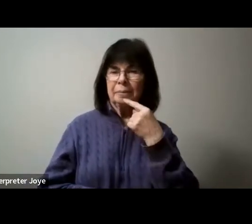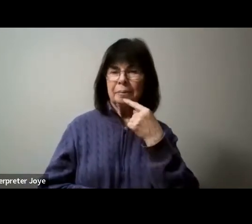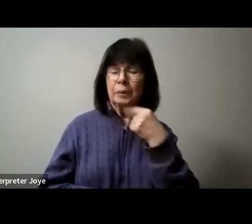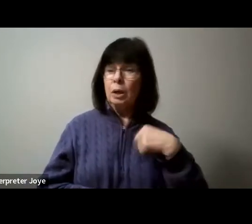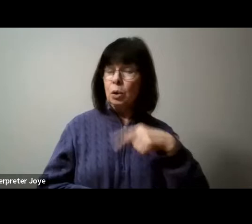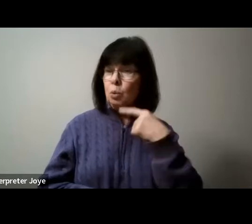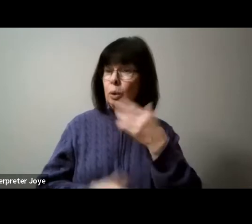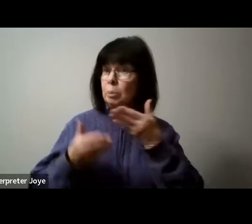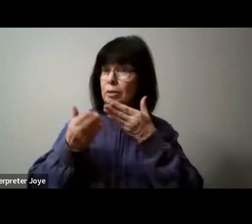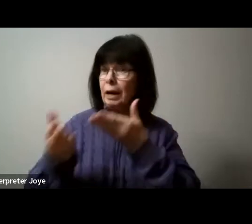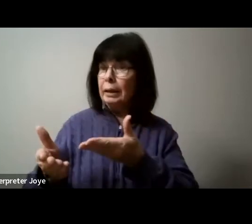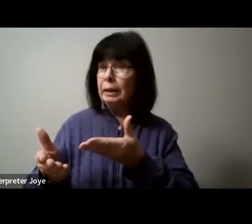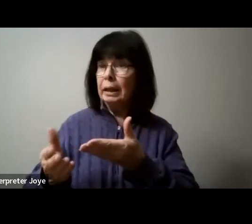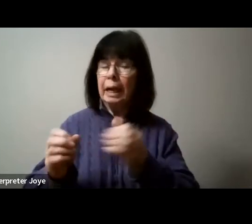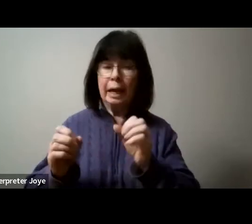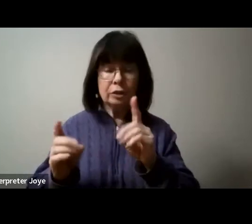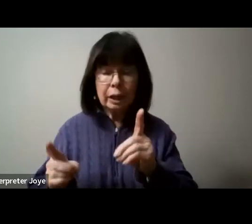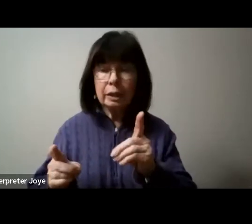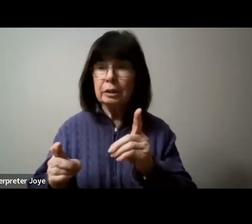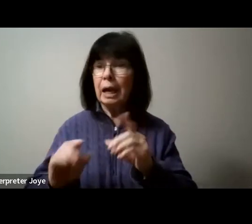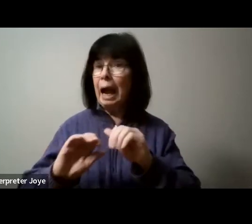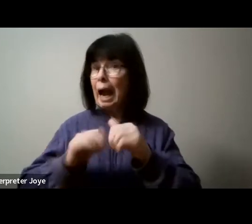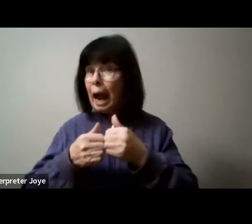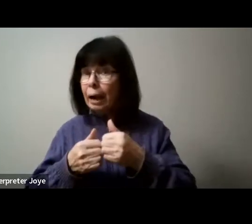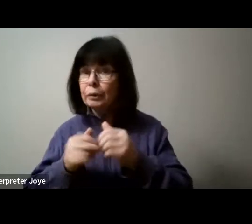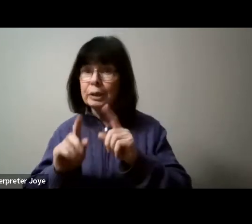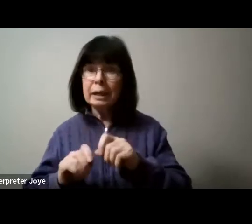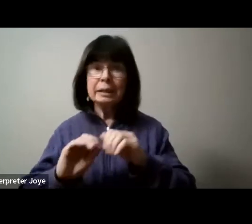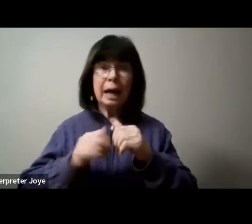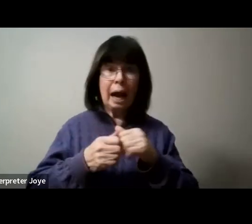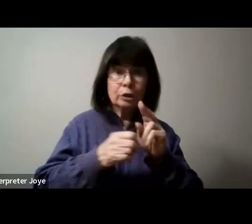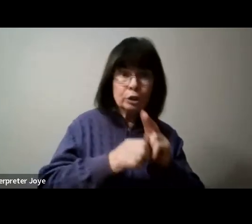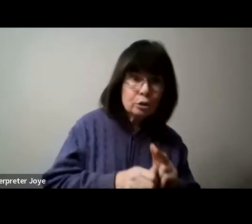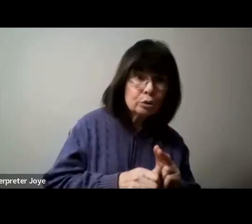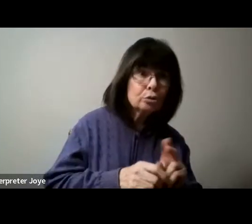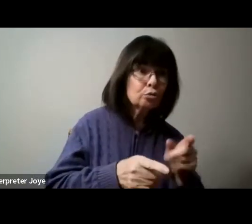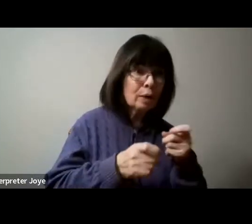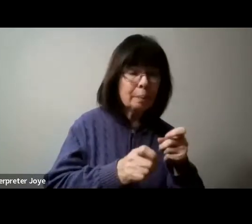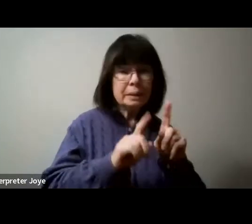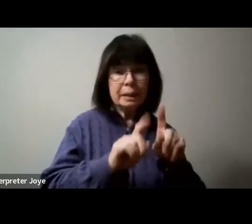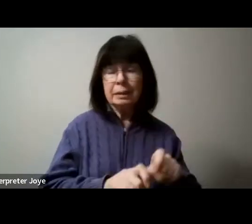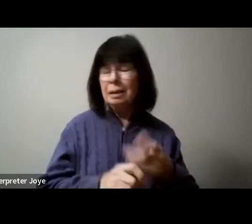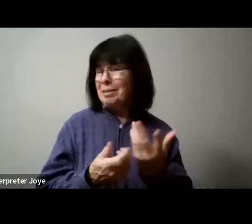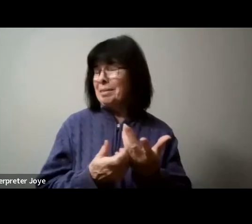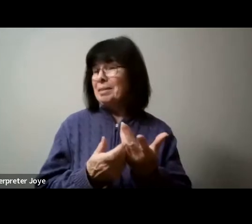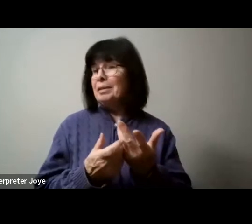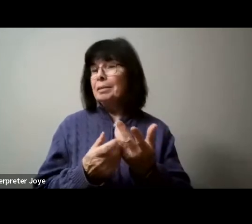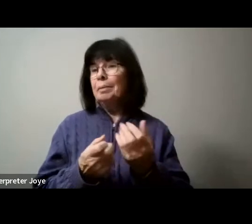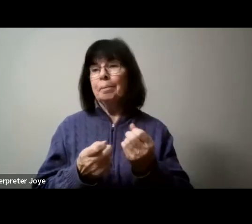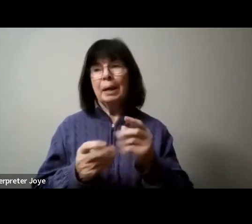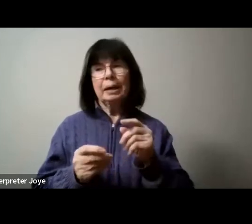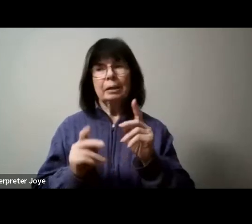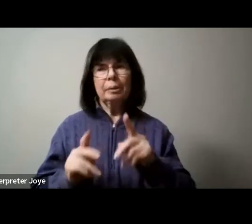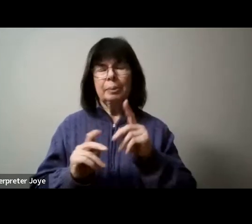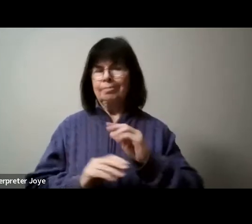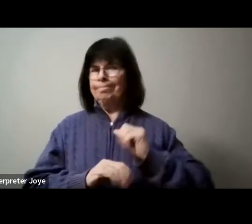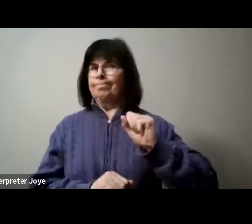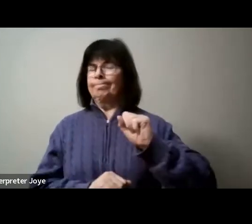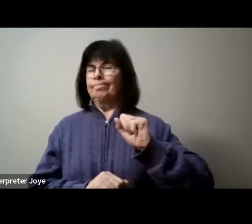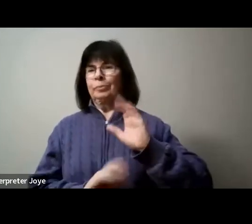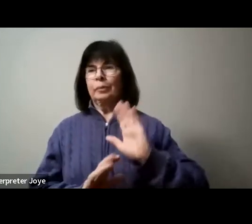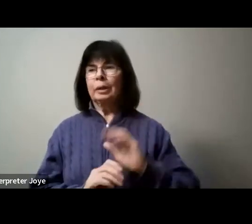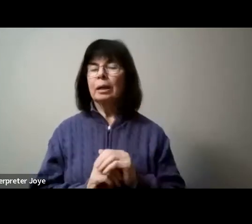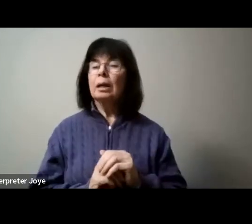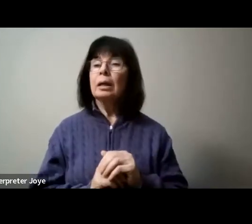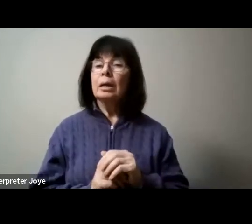providing, education on how to test, how to use these rapid tests, a lot of people are still, resistant to using them. And so I think